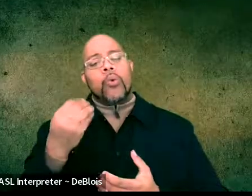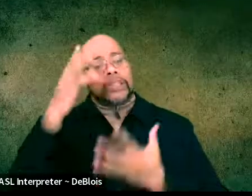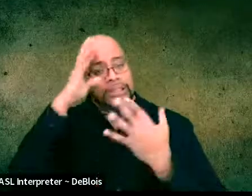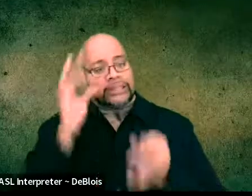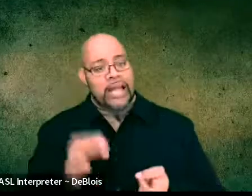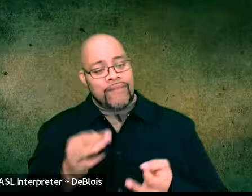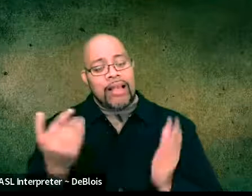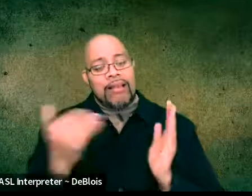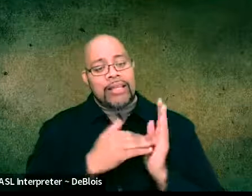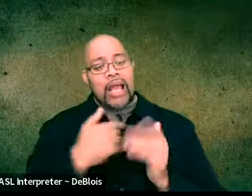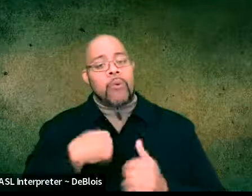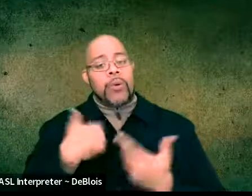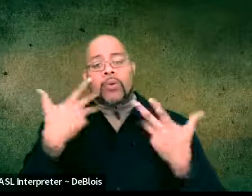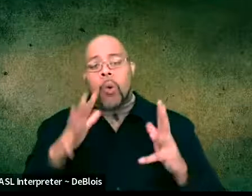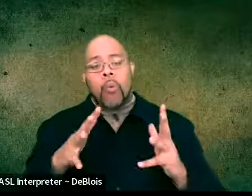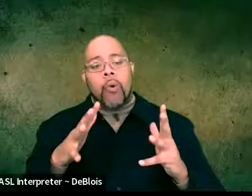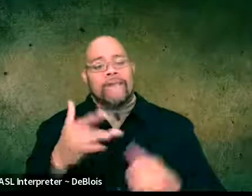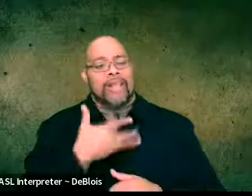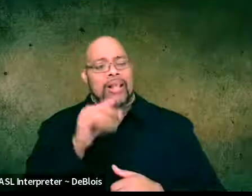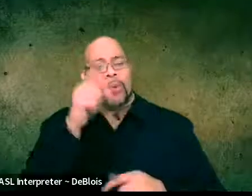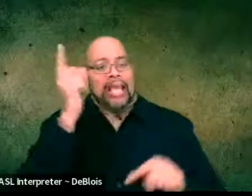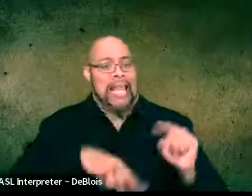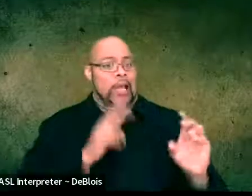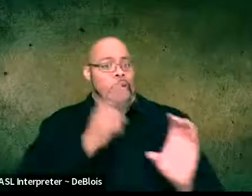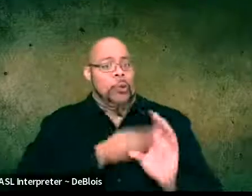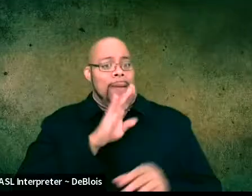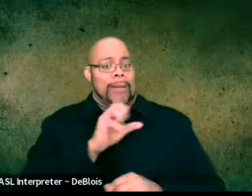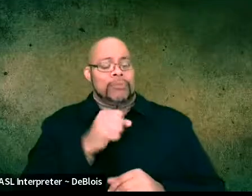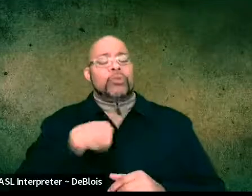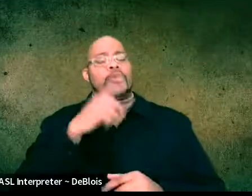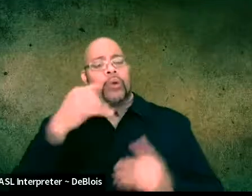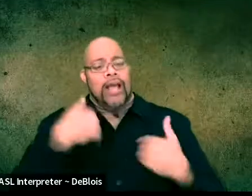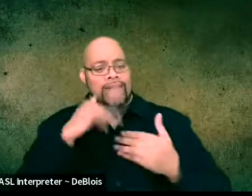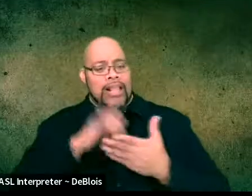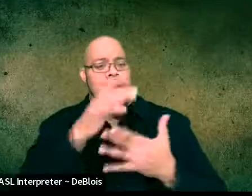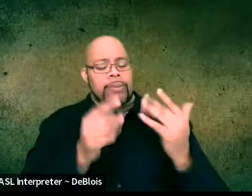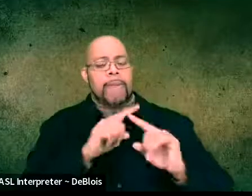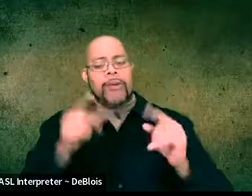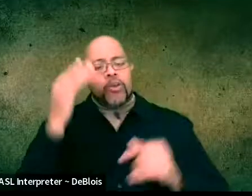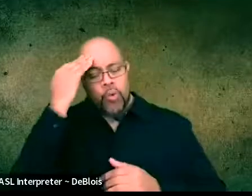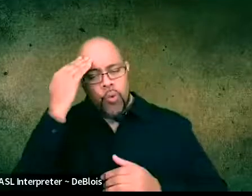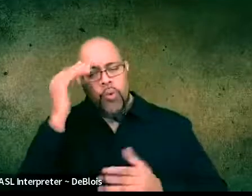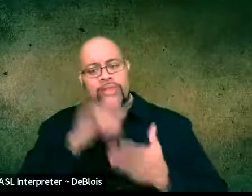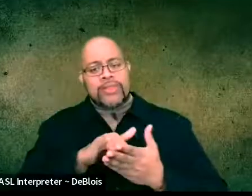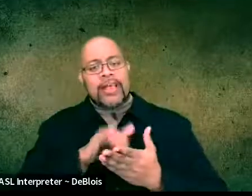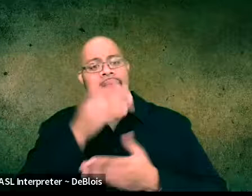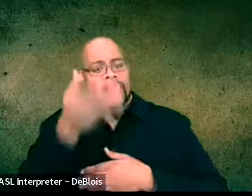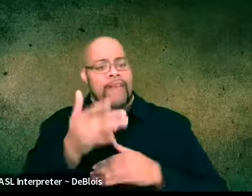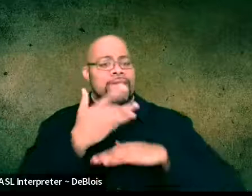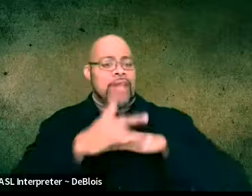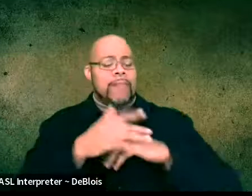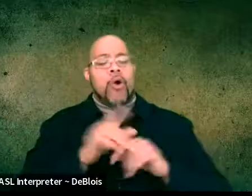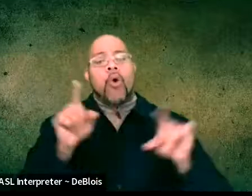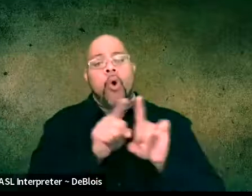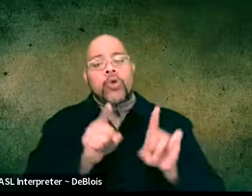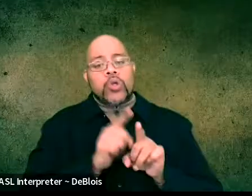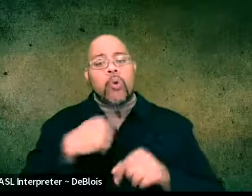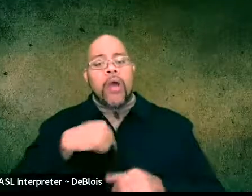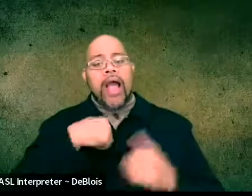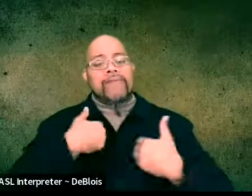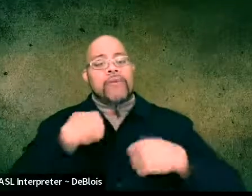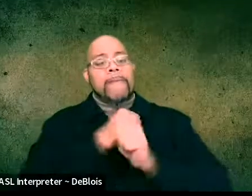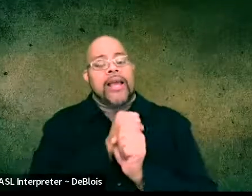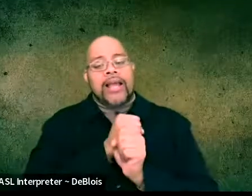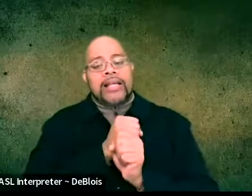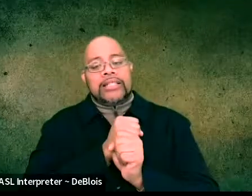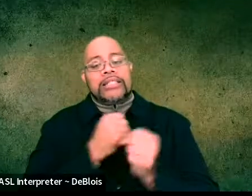definitely, again, we don't want you to feel like you can't join BIMS. So we do have that option, but just know that is there. Also, we have created